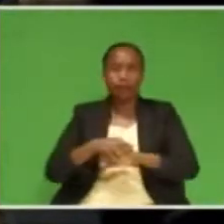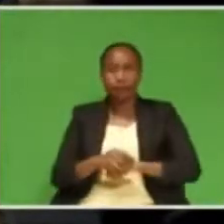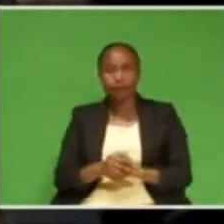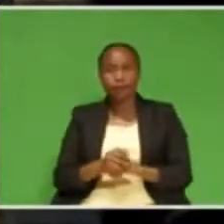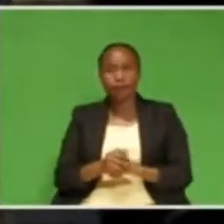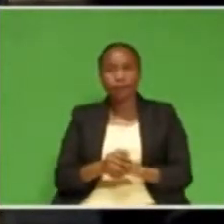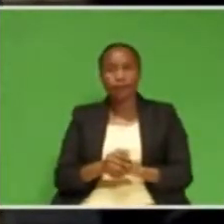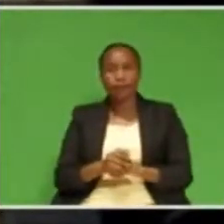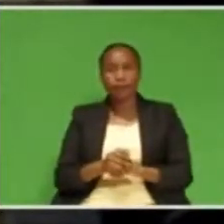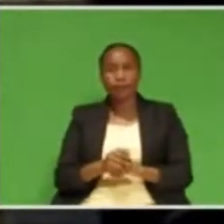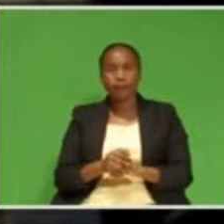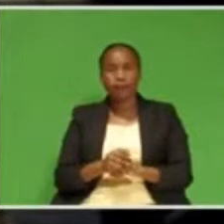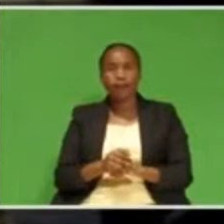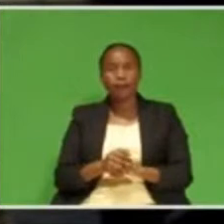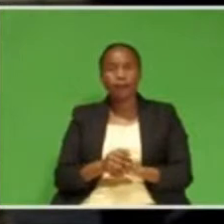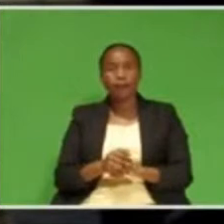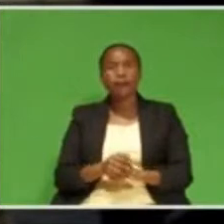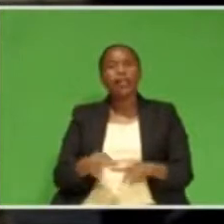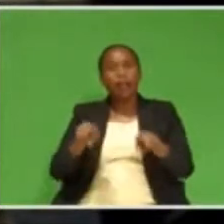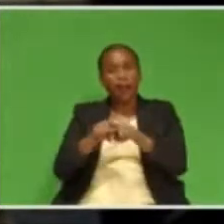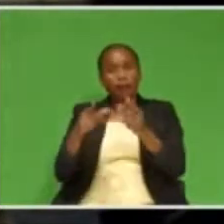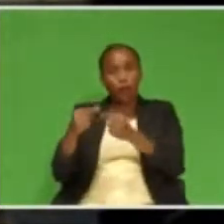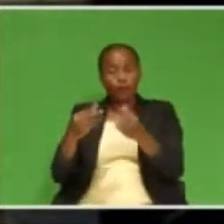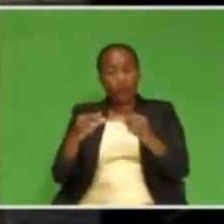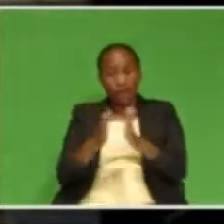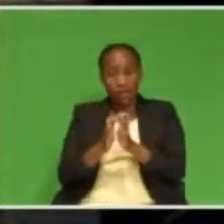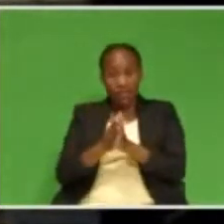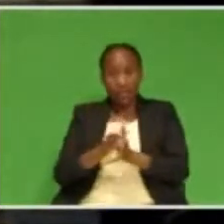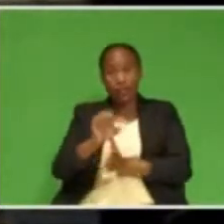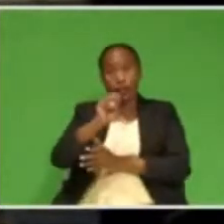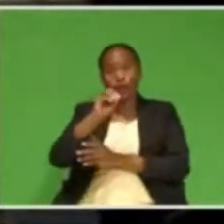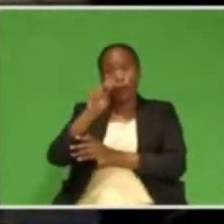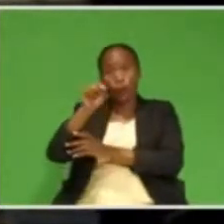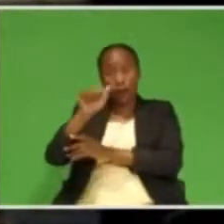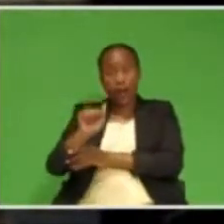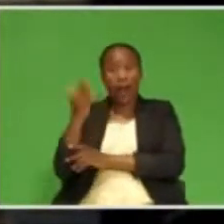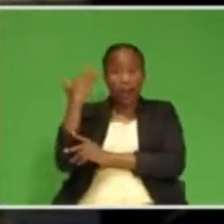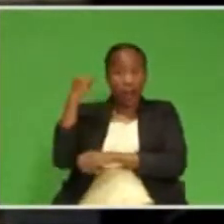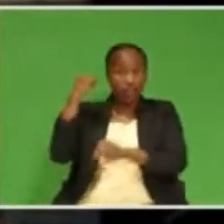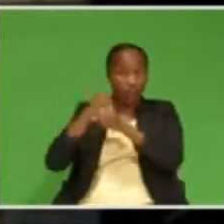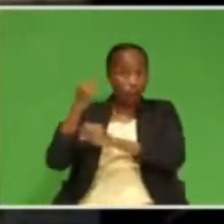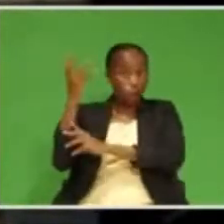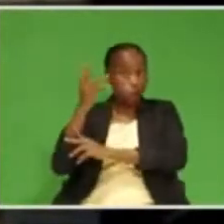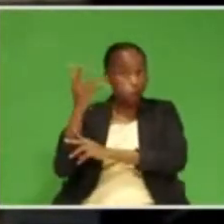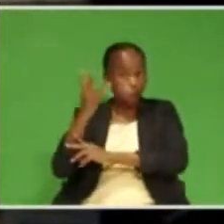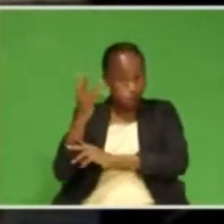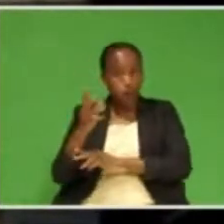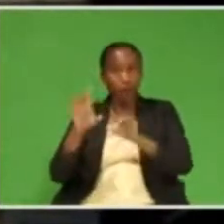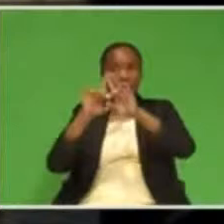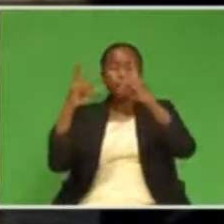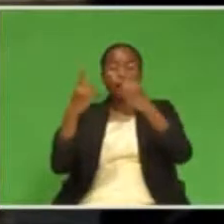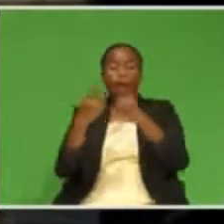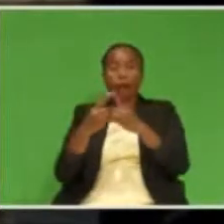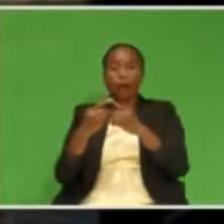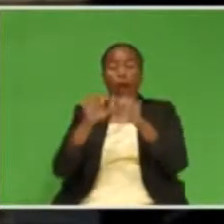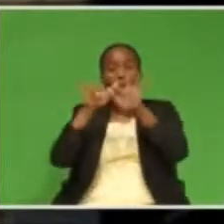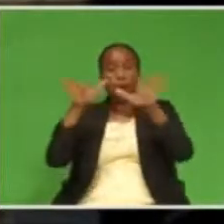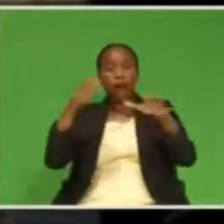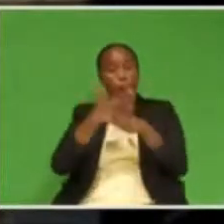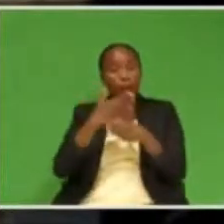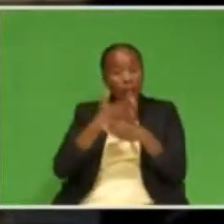As we undertook in the State of the Nation address last year, the Department of Public Works and